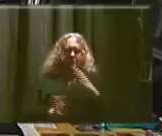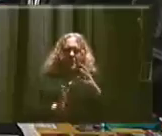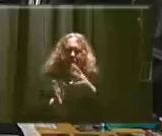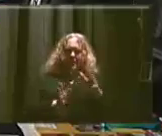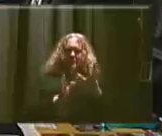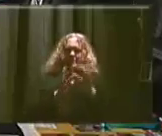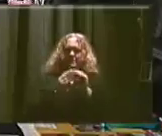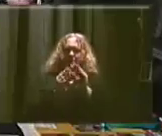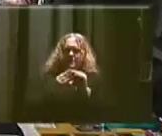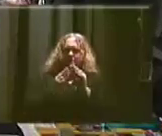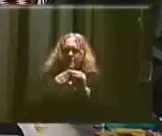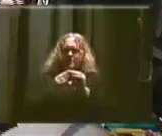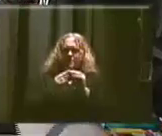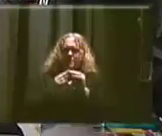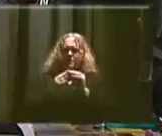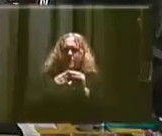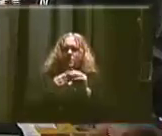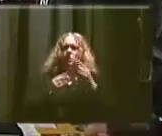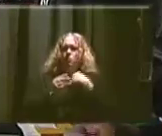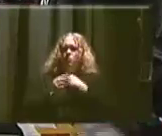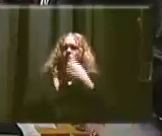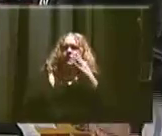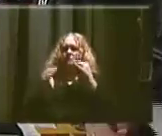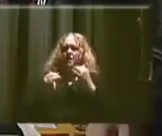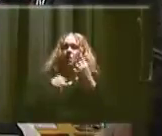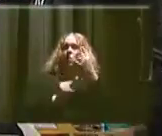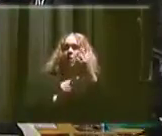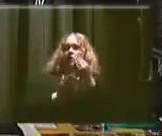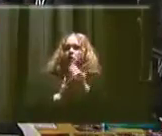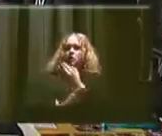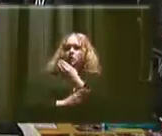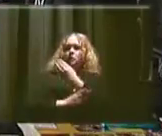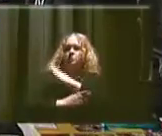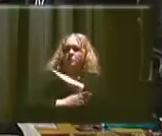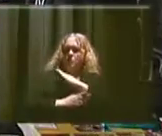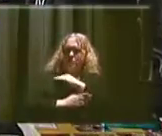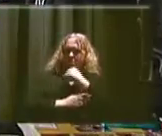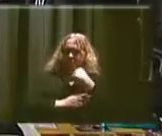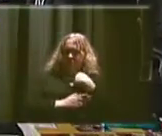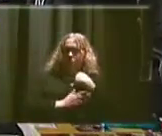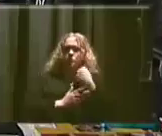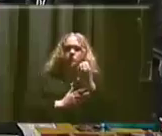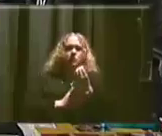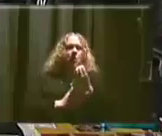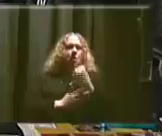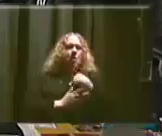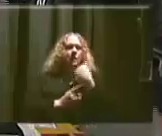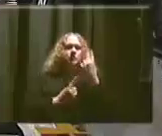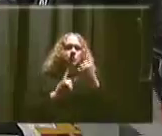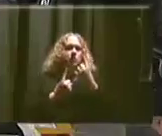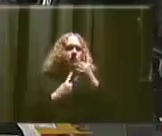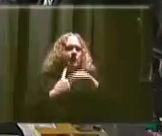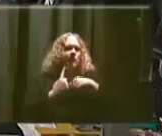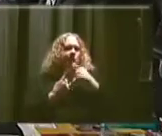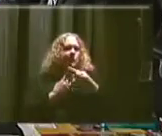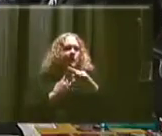at least one new board member, and we have right. two. Yep. So I wasn't sure when that might be placed sometime on a calendar.